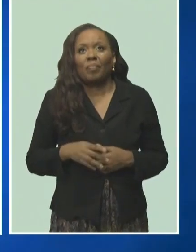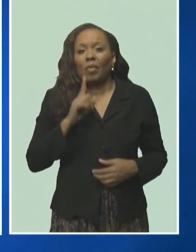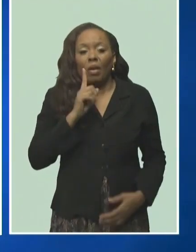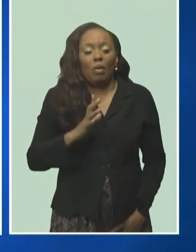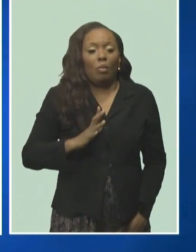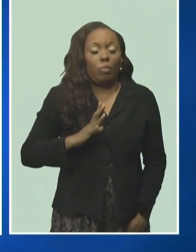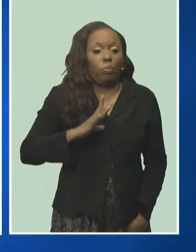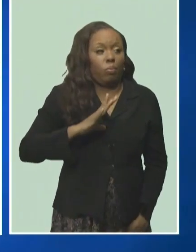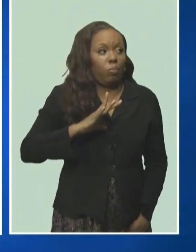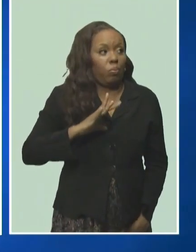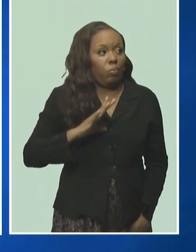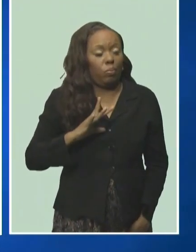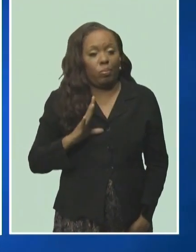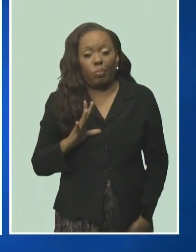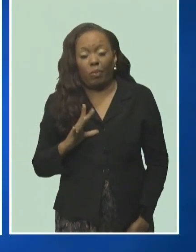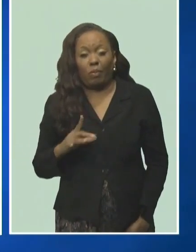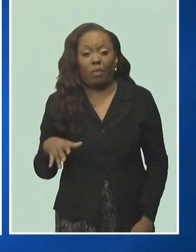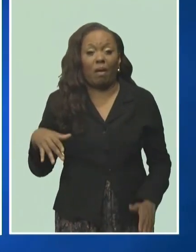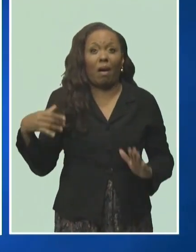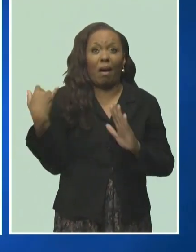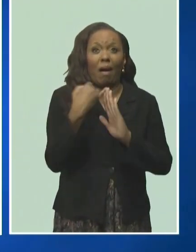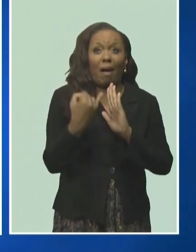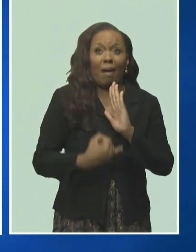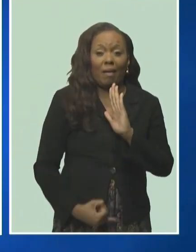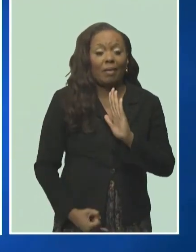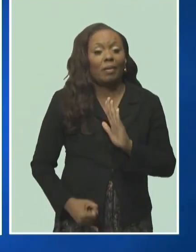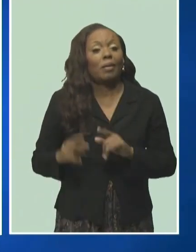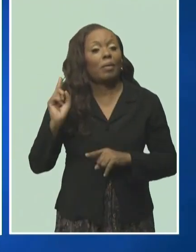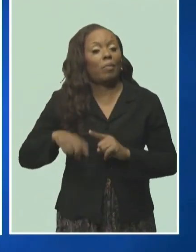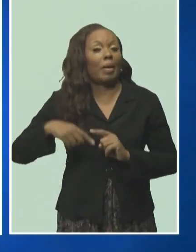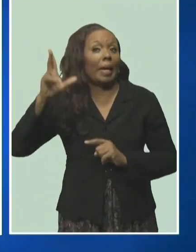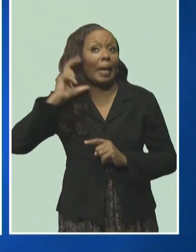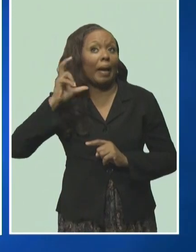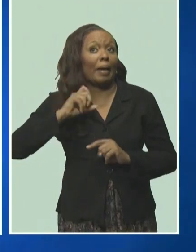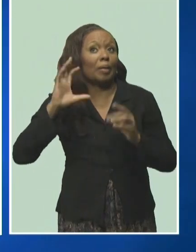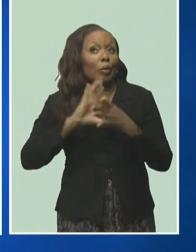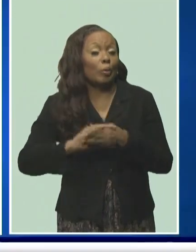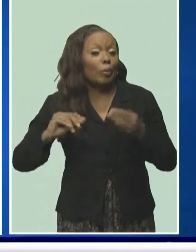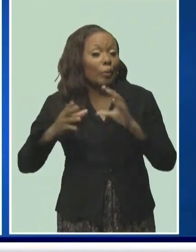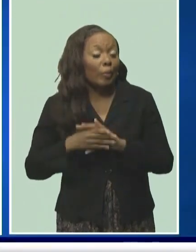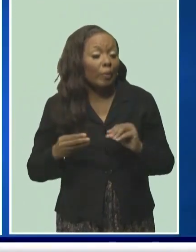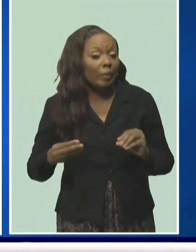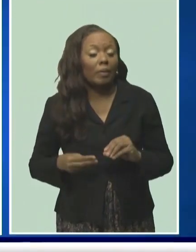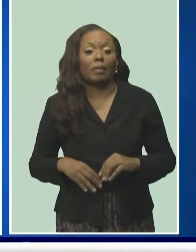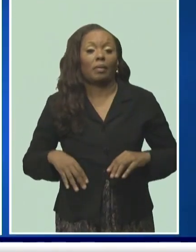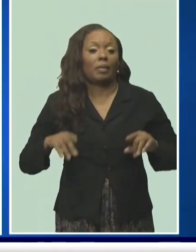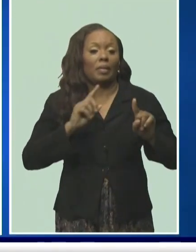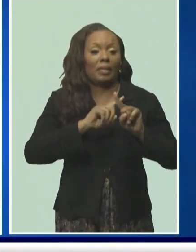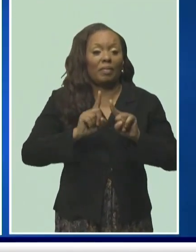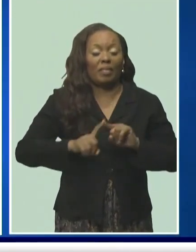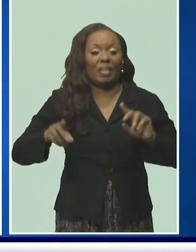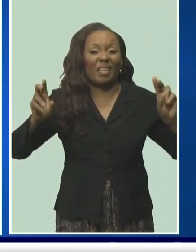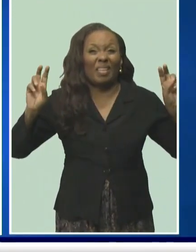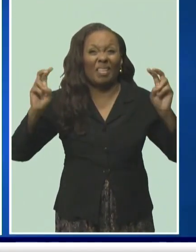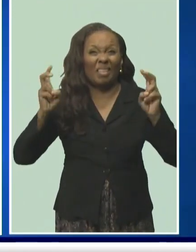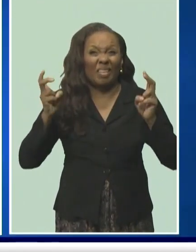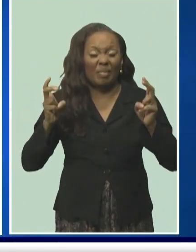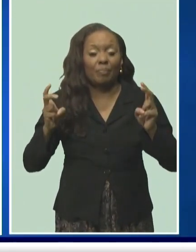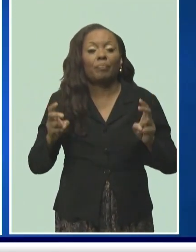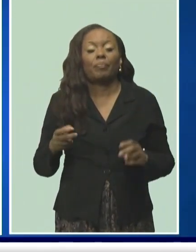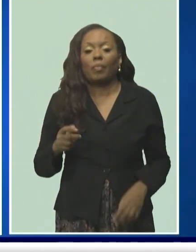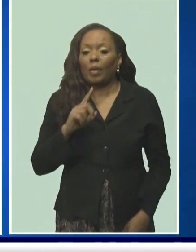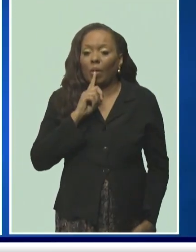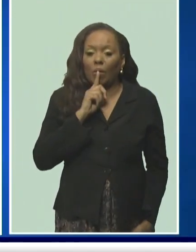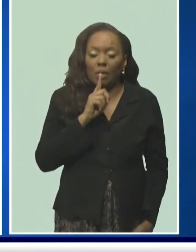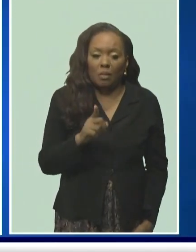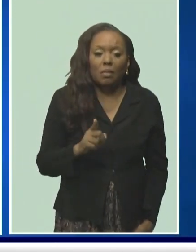piece of art installation, and when we hear the story behind it and the themes represented, I am sure that we